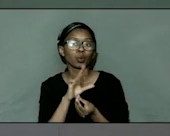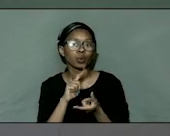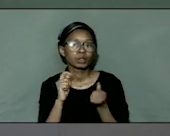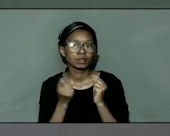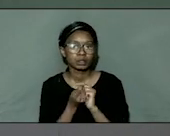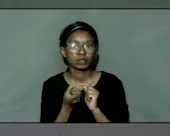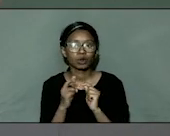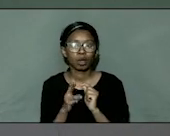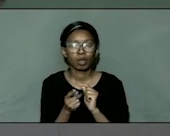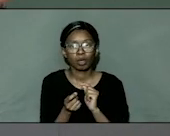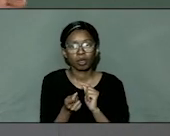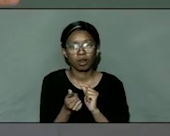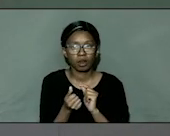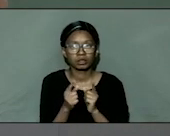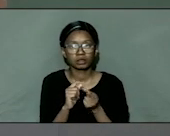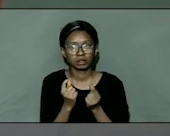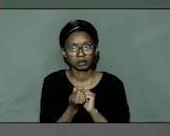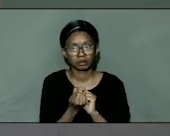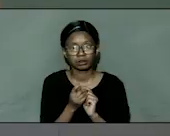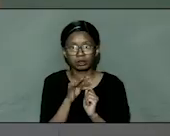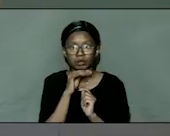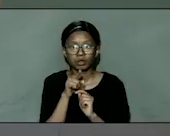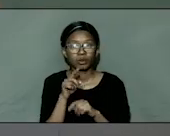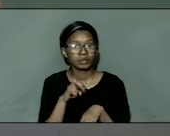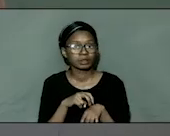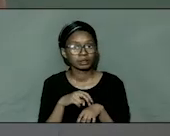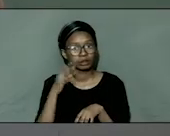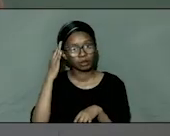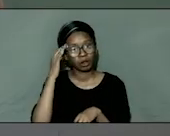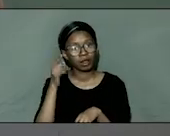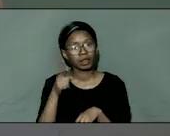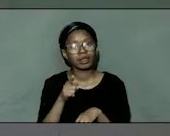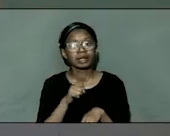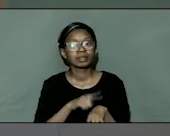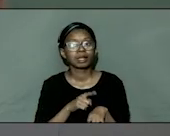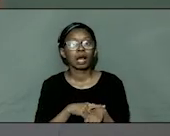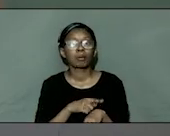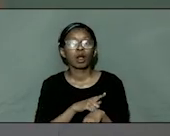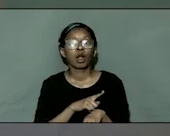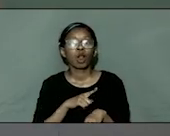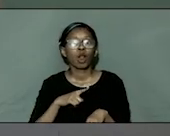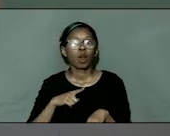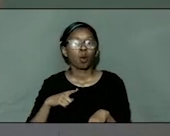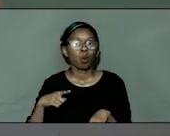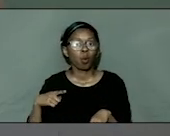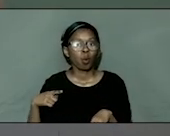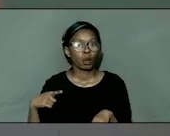change. So you must know that that period, it's a longer what? It's a long period during